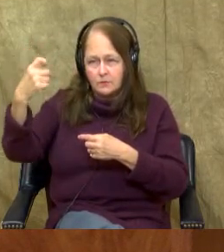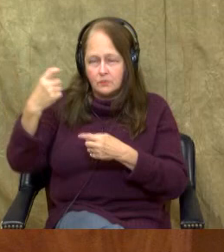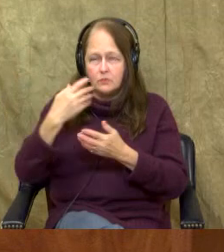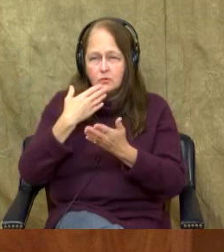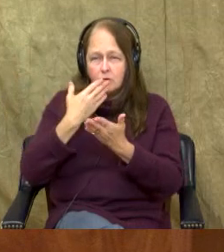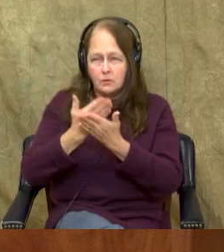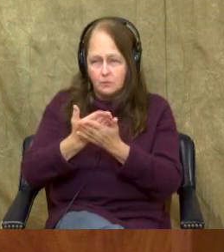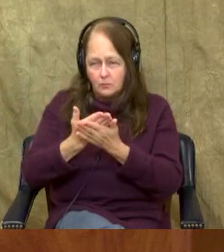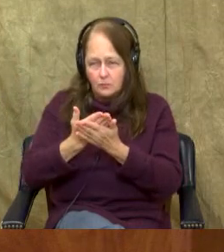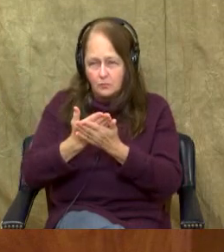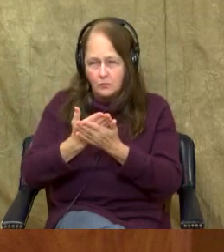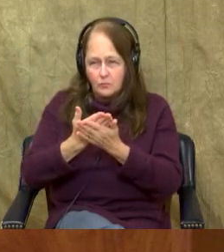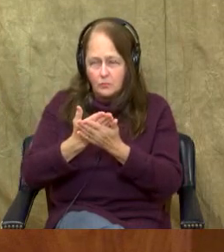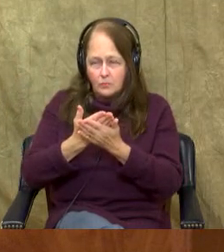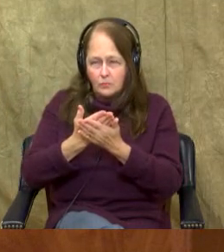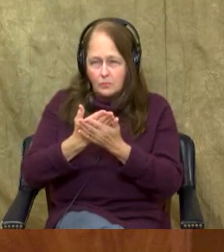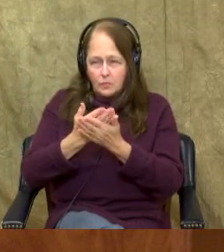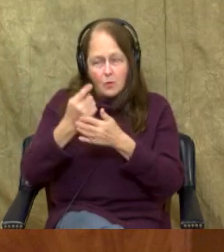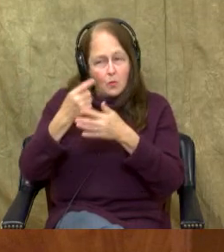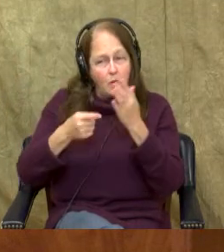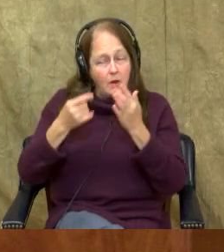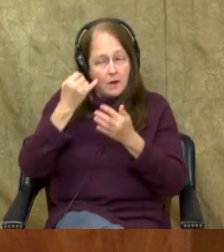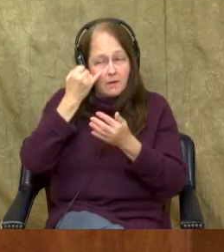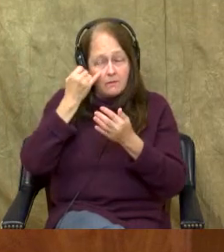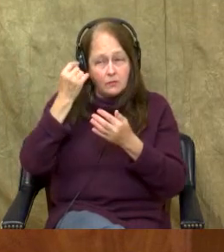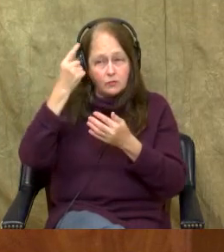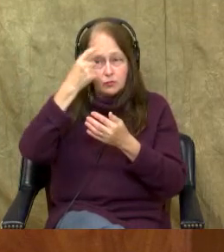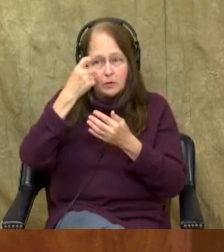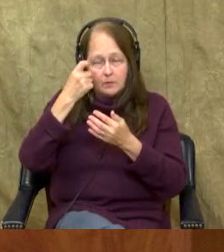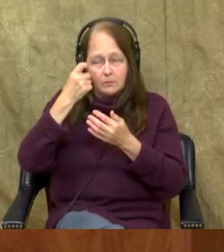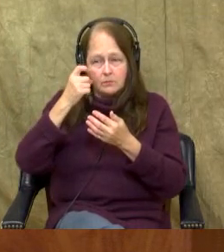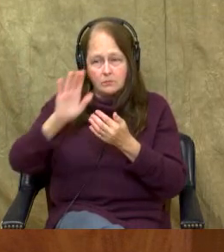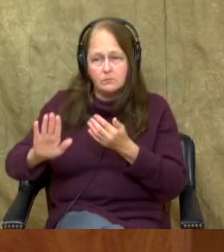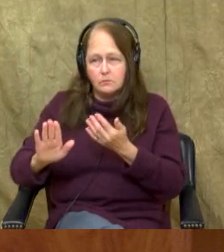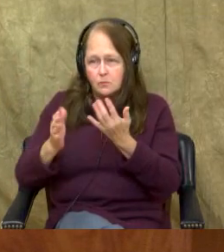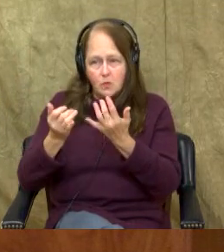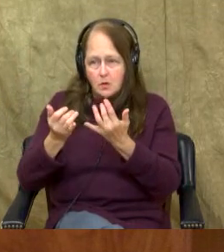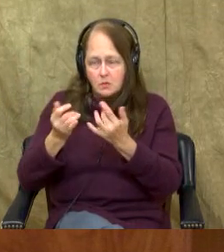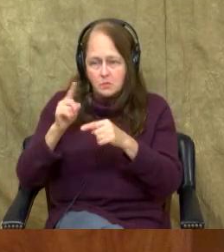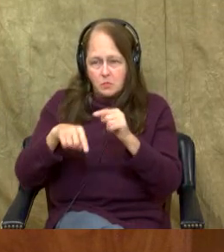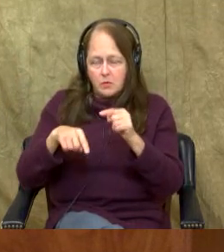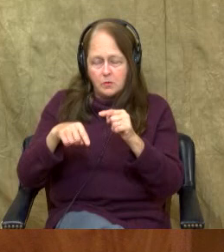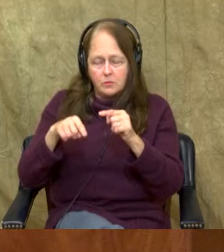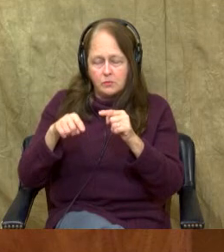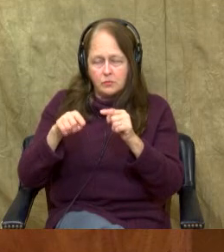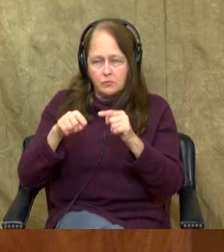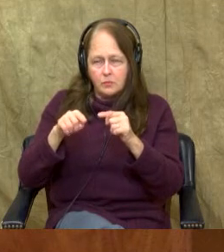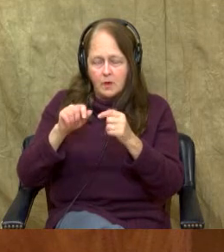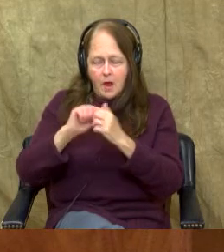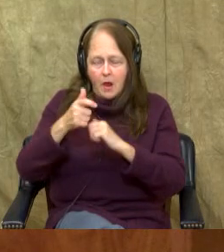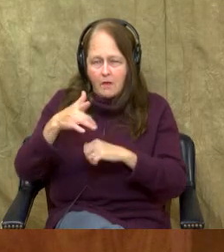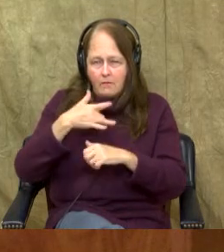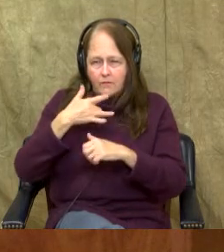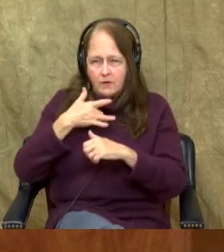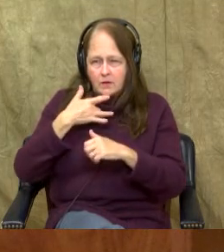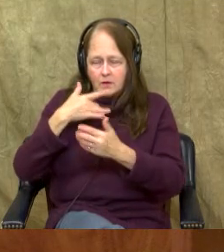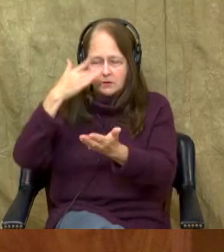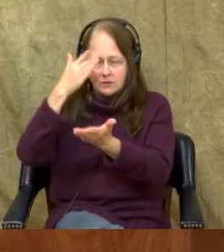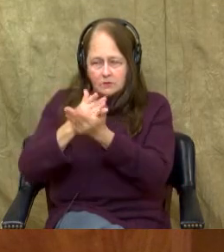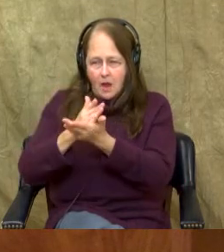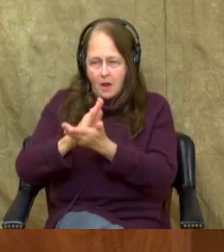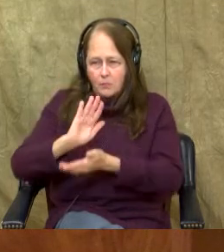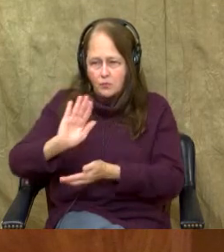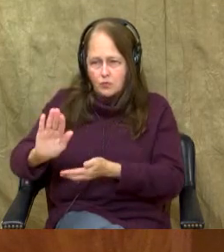Good. Now, what if that dream was put on hold? How would you feel if someone stopped your